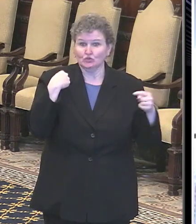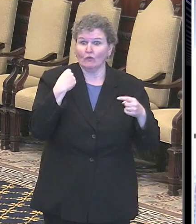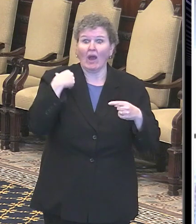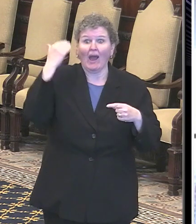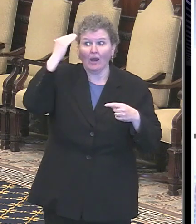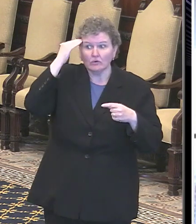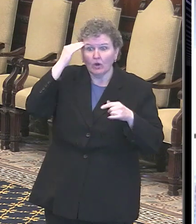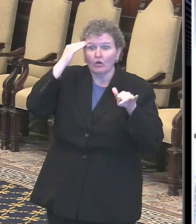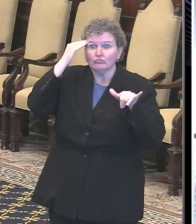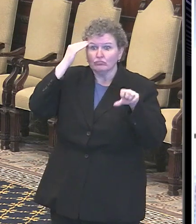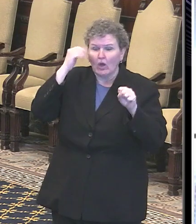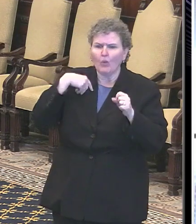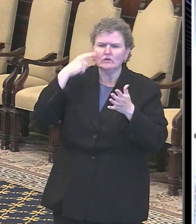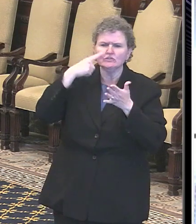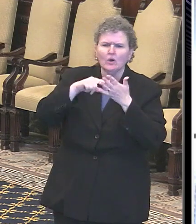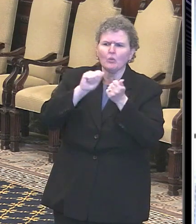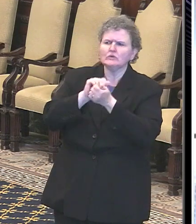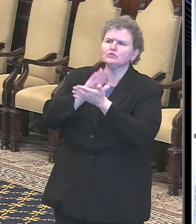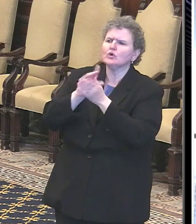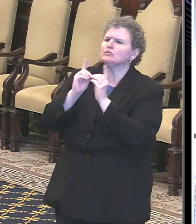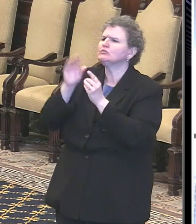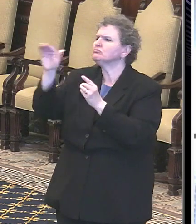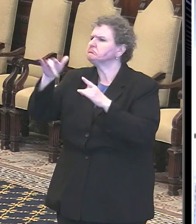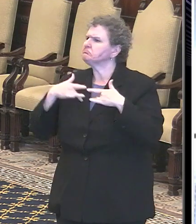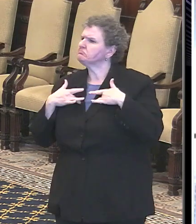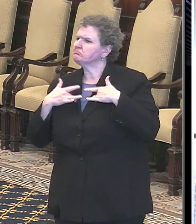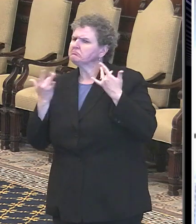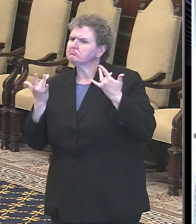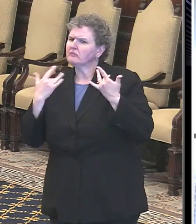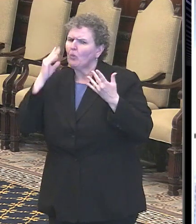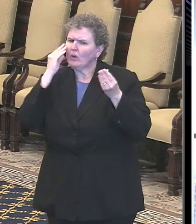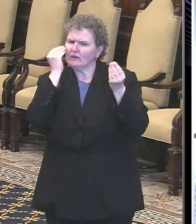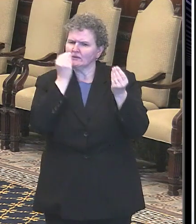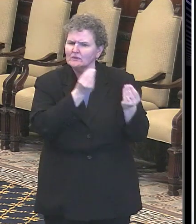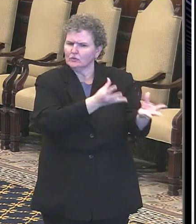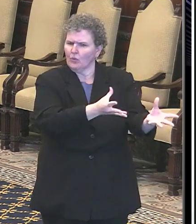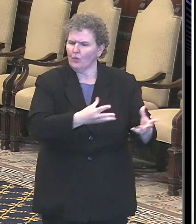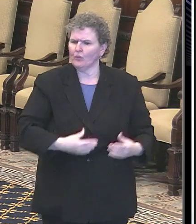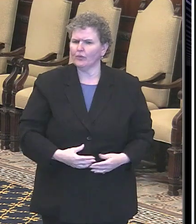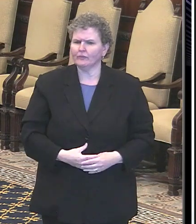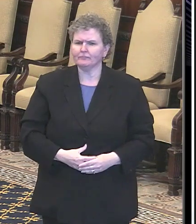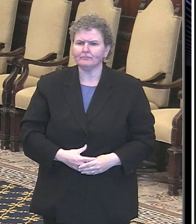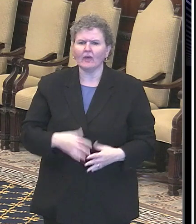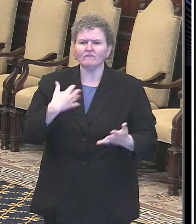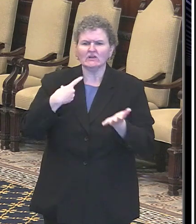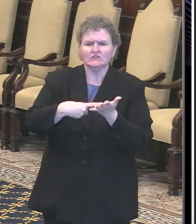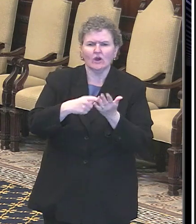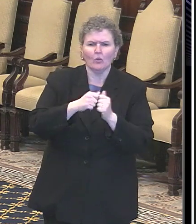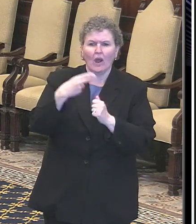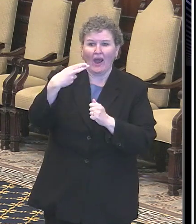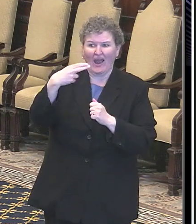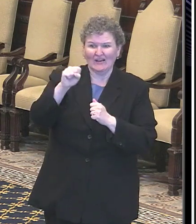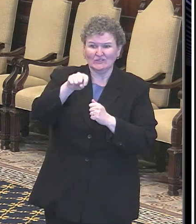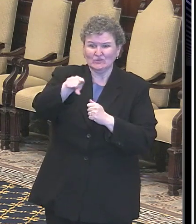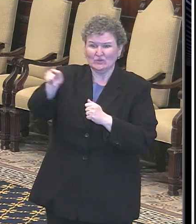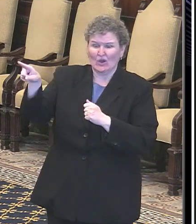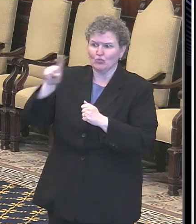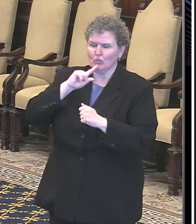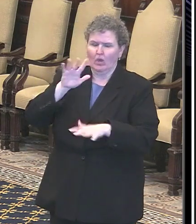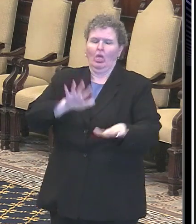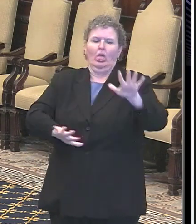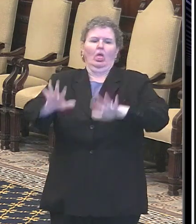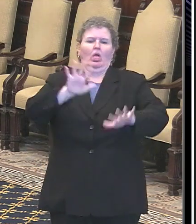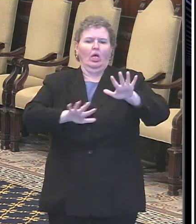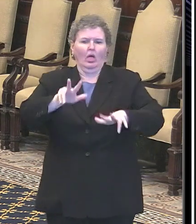you later this afternoon. I talked to some high school students and they're unclear about, there